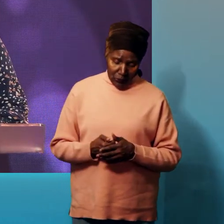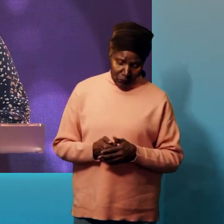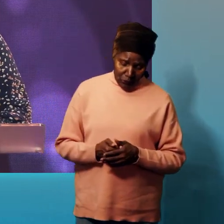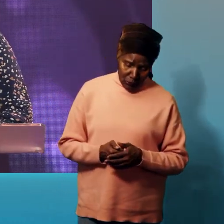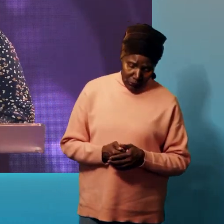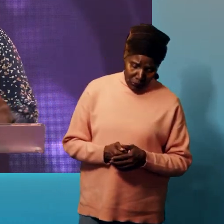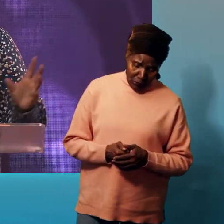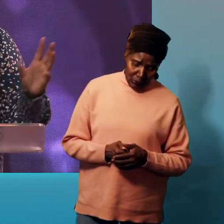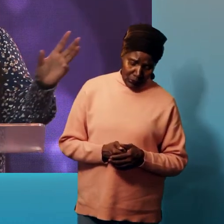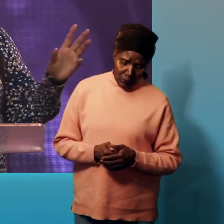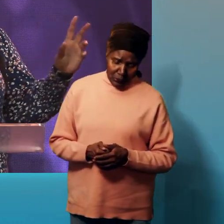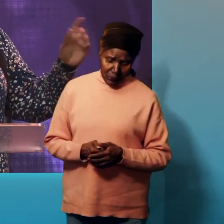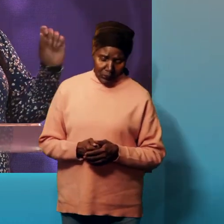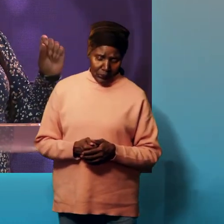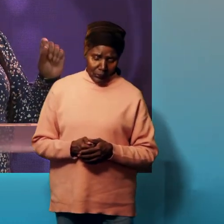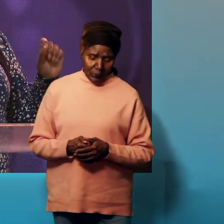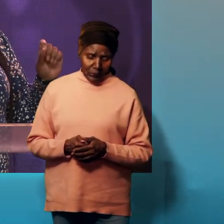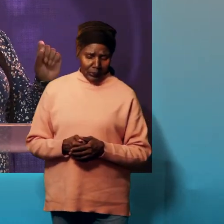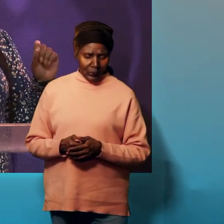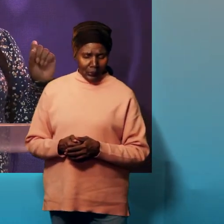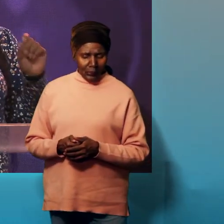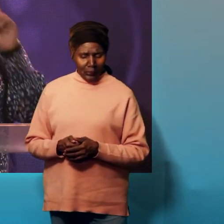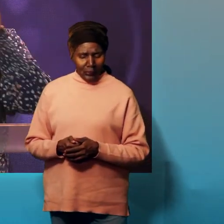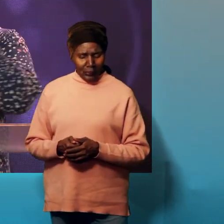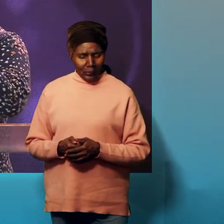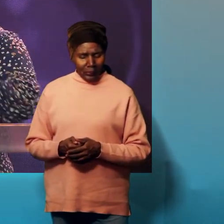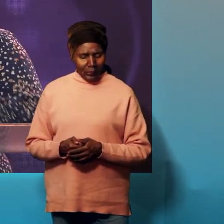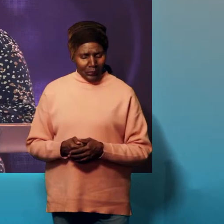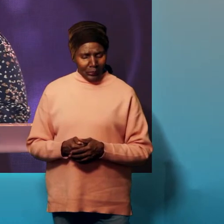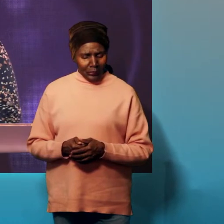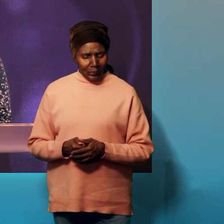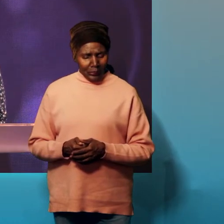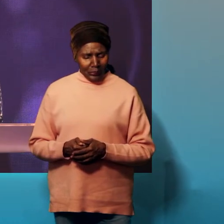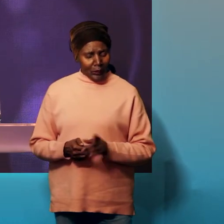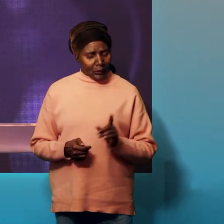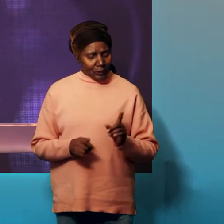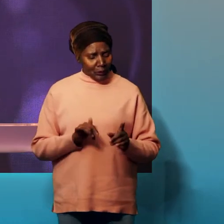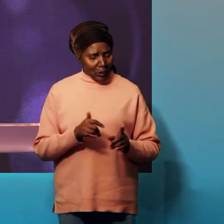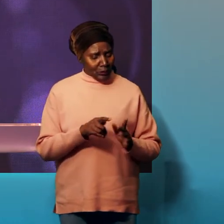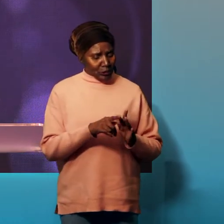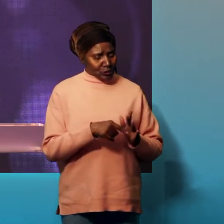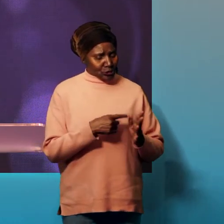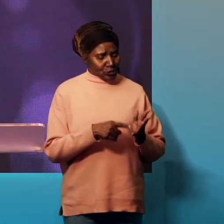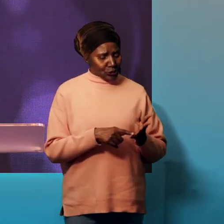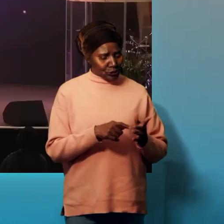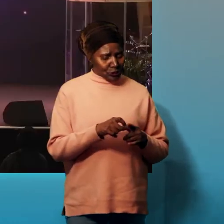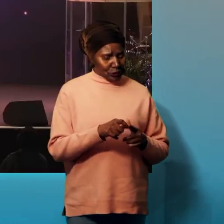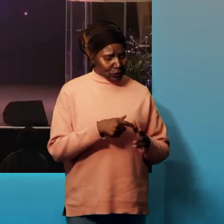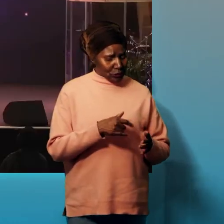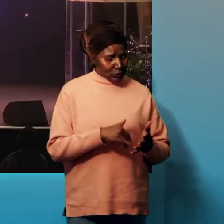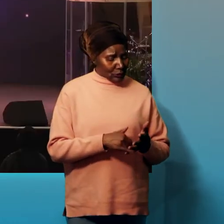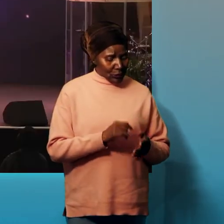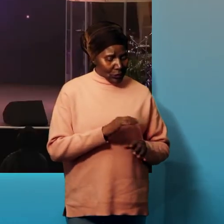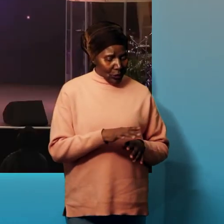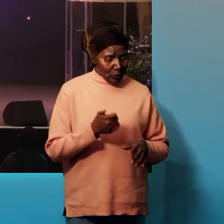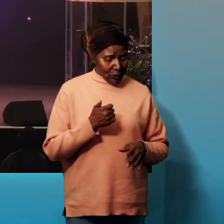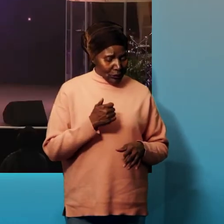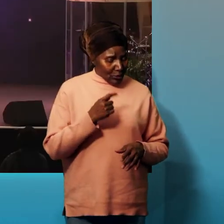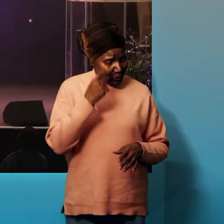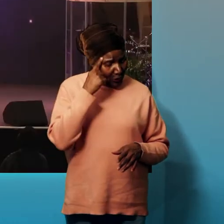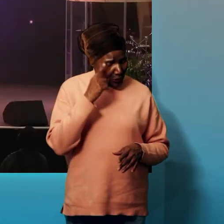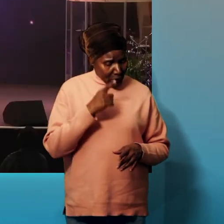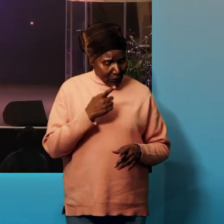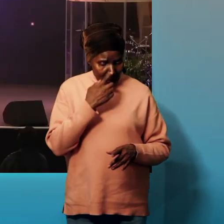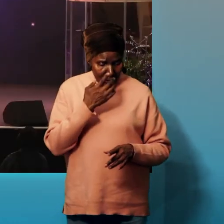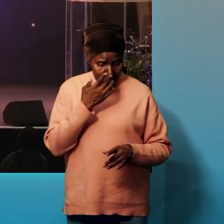betrayal, gave Jesus up, maybe the priests would listen. Maybe he would do a miracle. And maybe they would see that he really